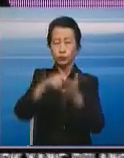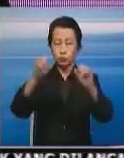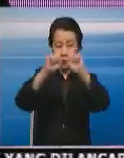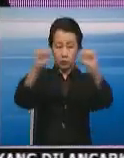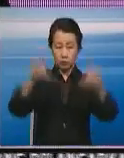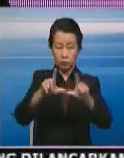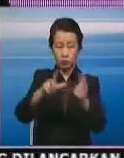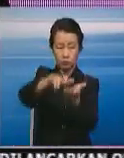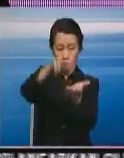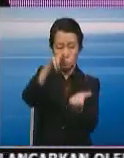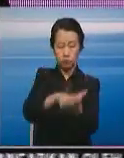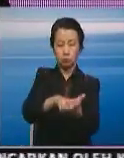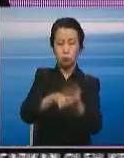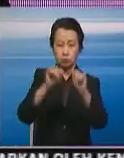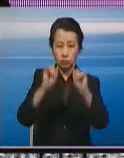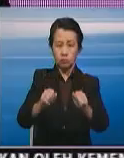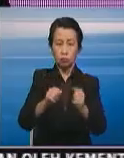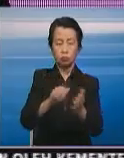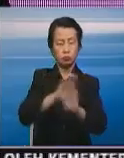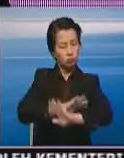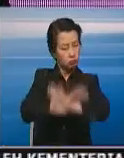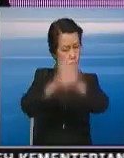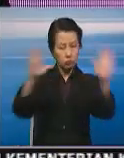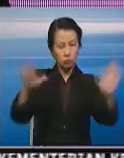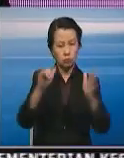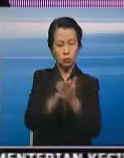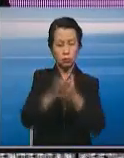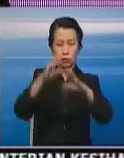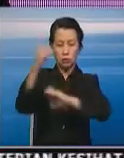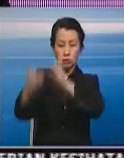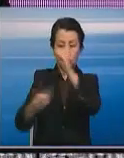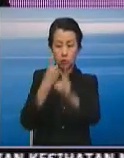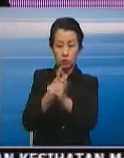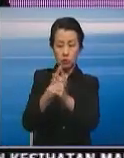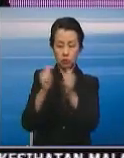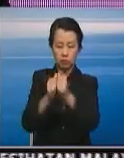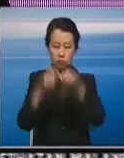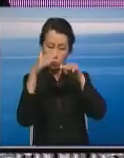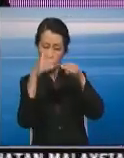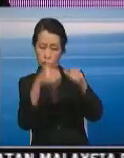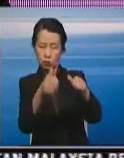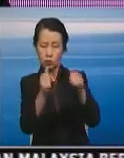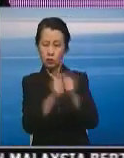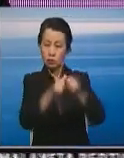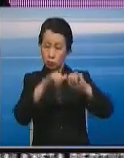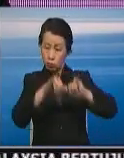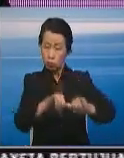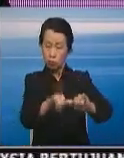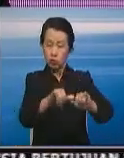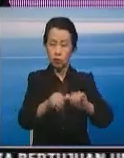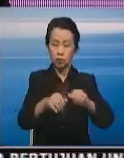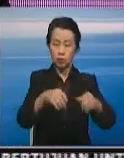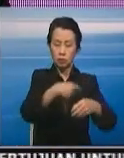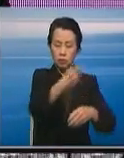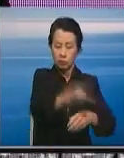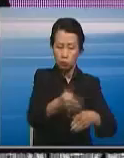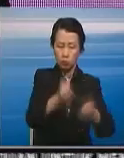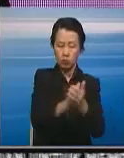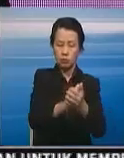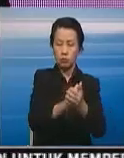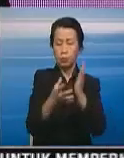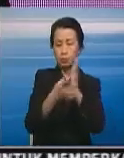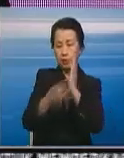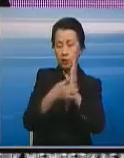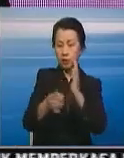certification fully and clearly addresses global concerns on the sustainable production of palm